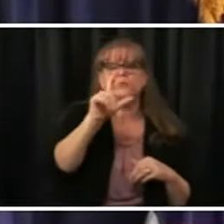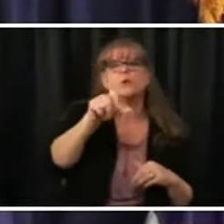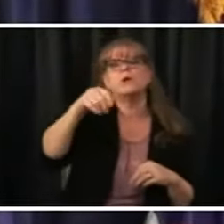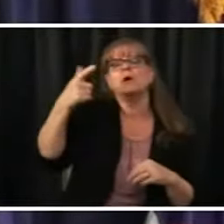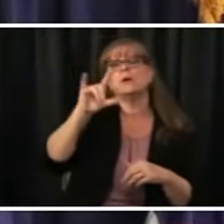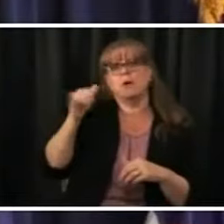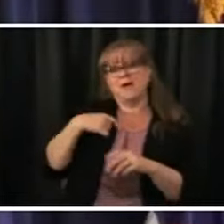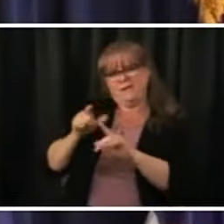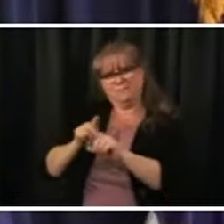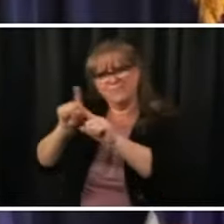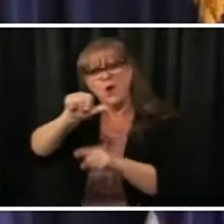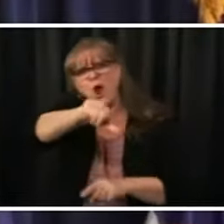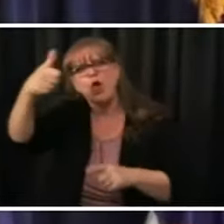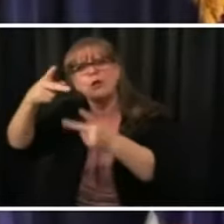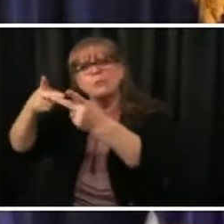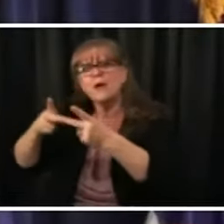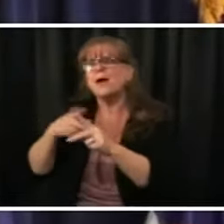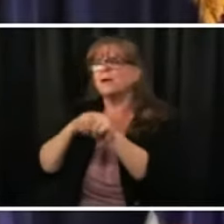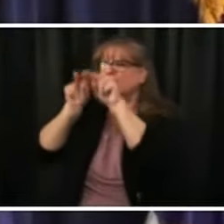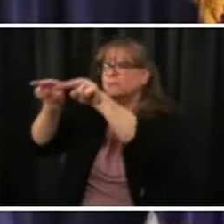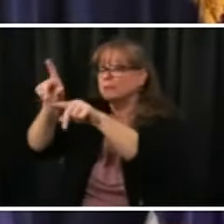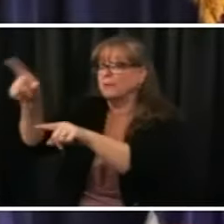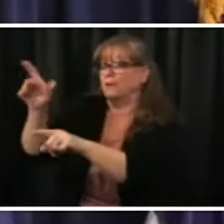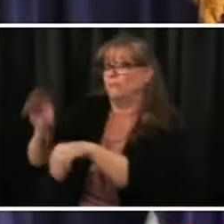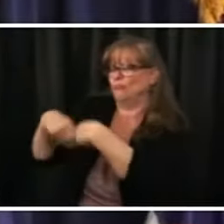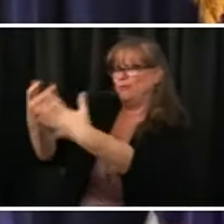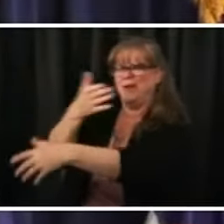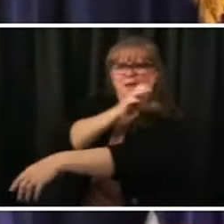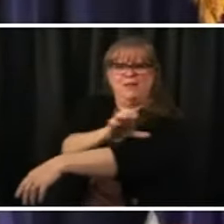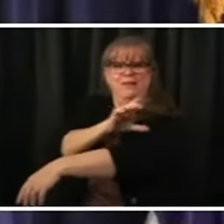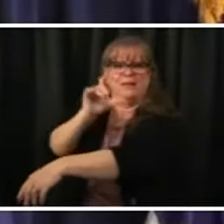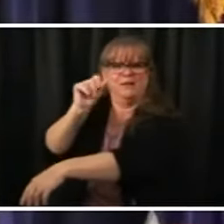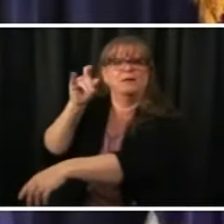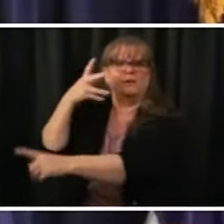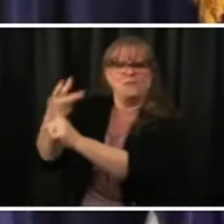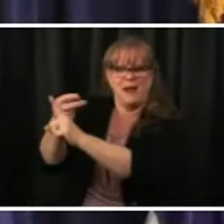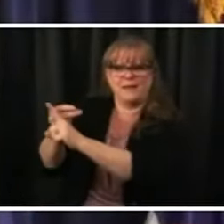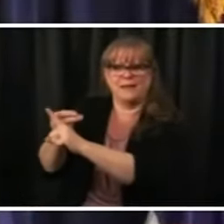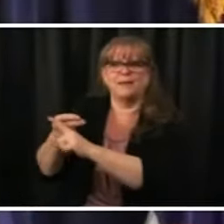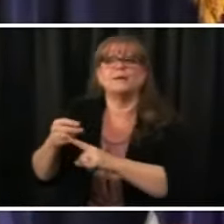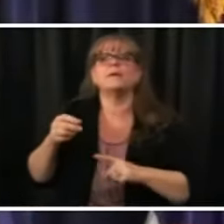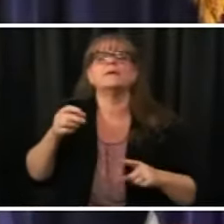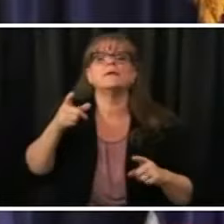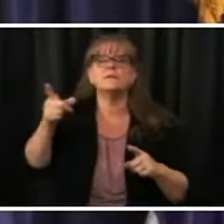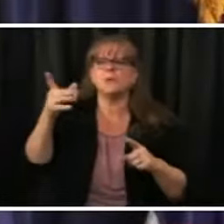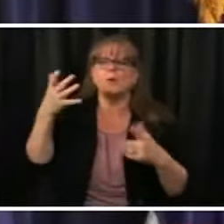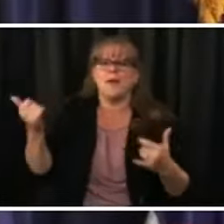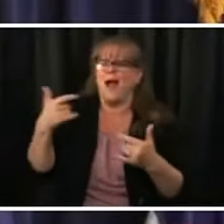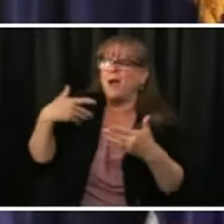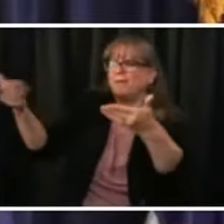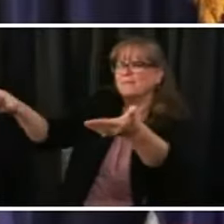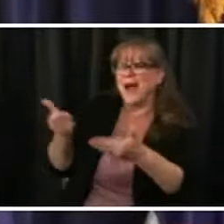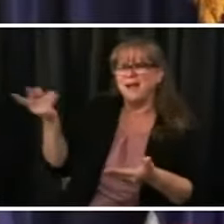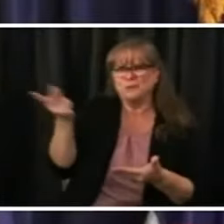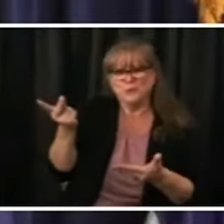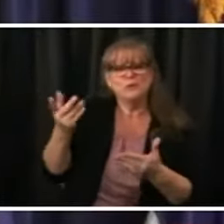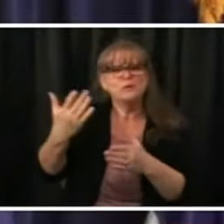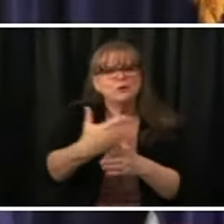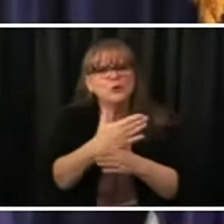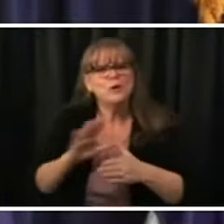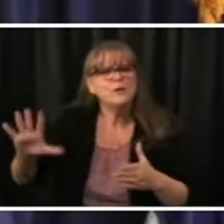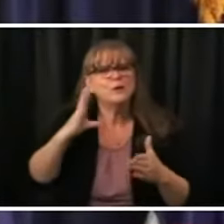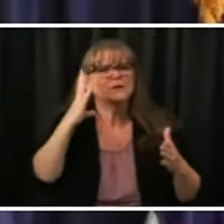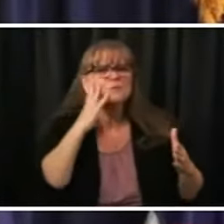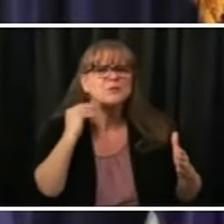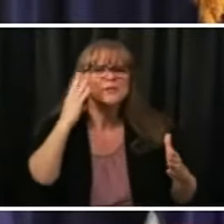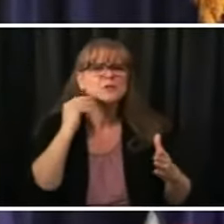virtually, and we want to share about the personal experience of getting the shot. But the main point is, it is so easy and painless. I got it